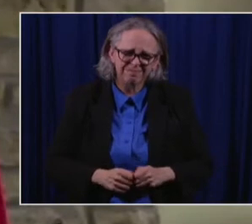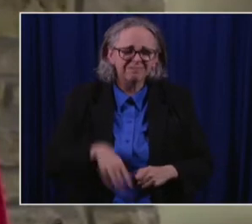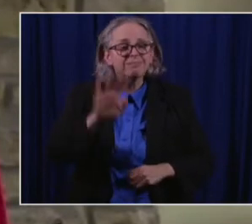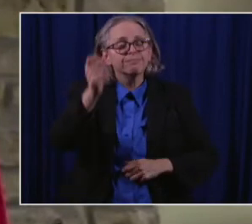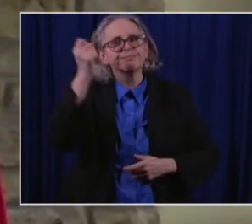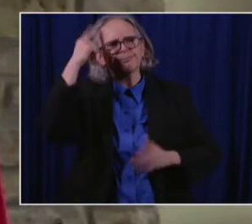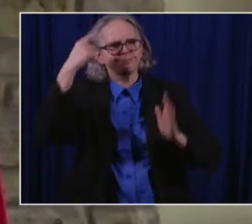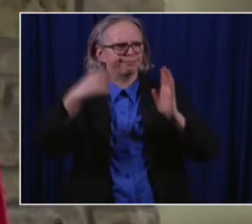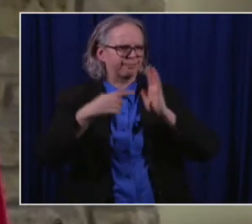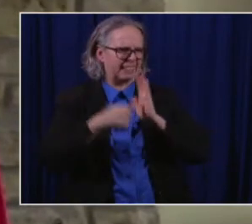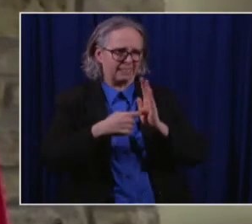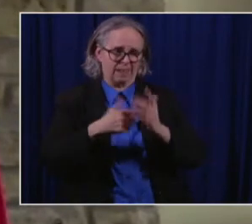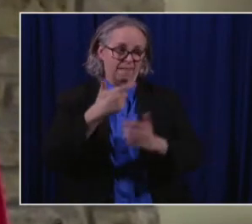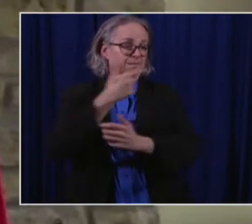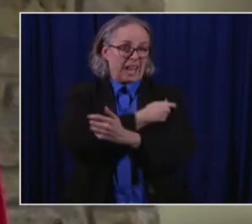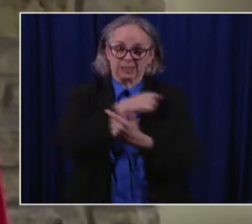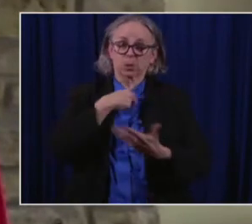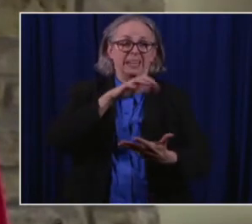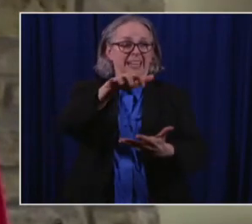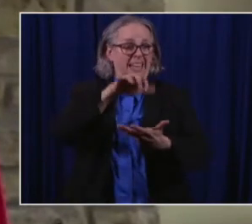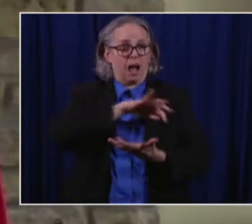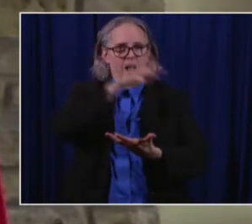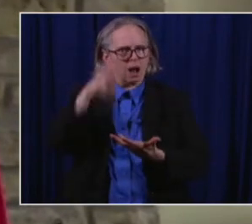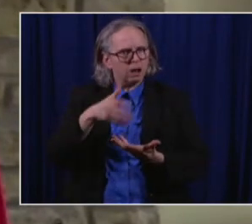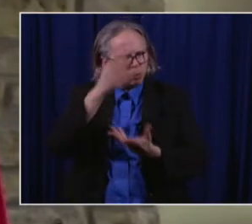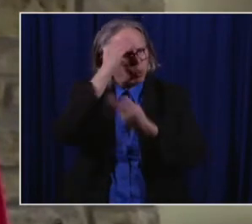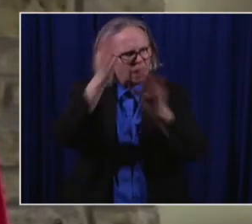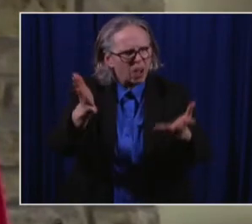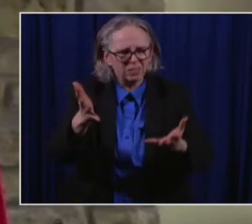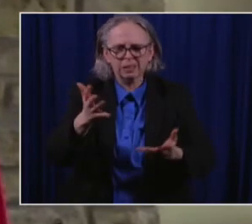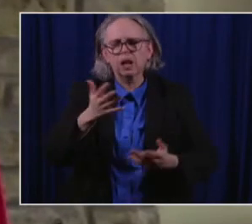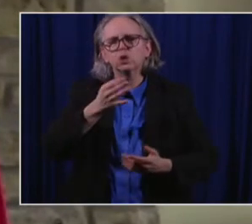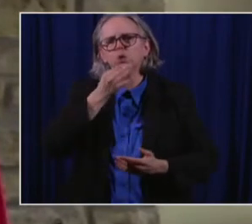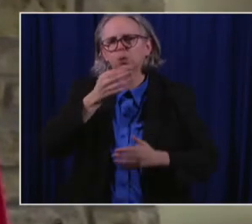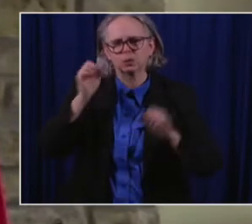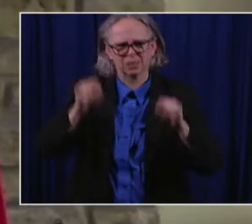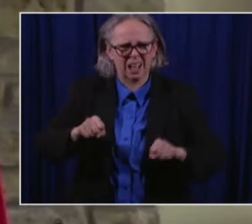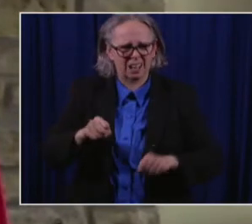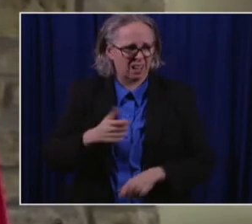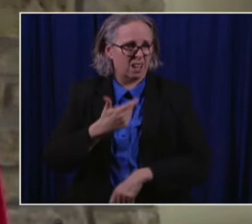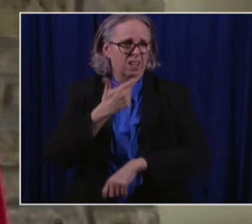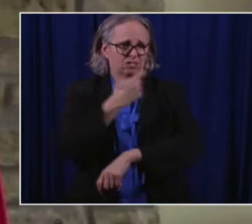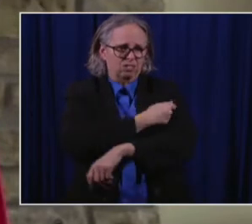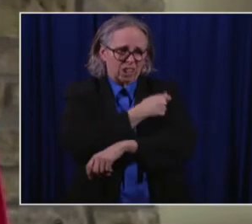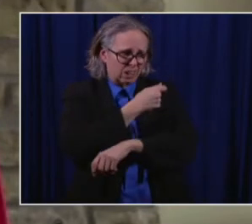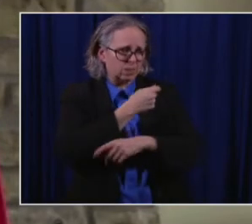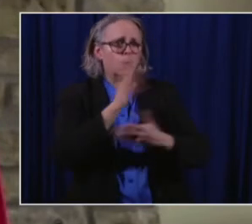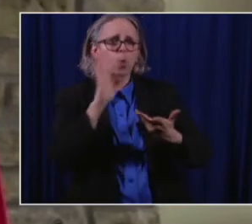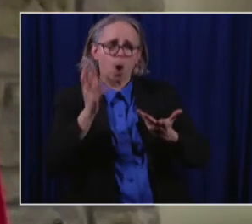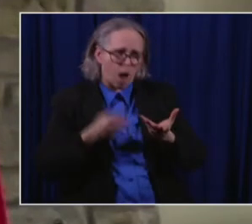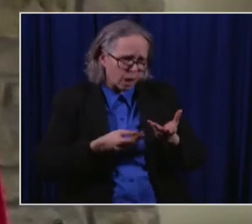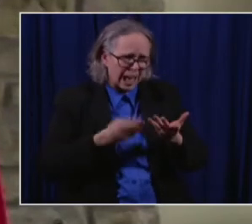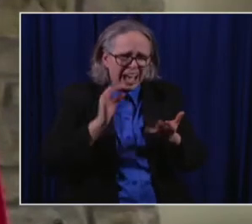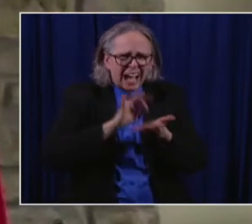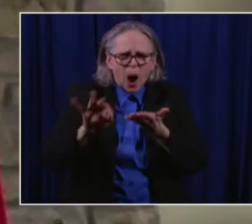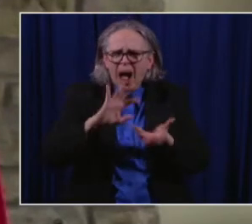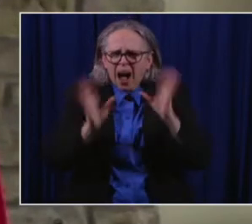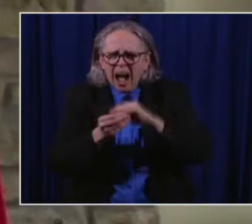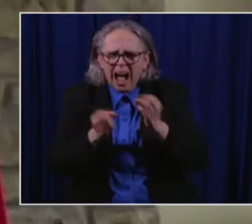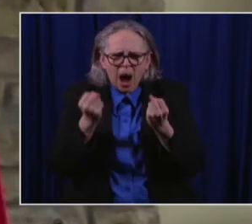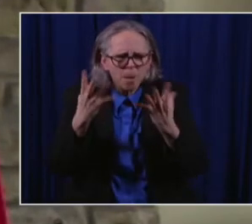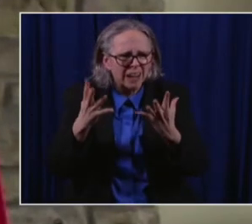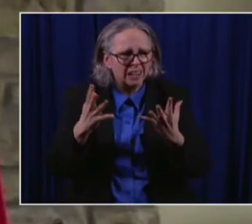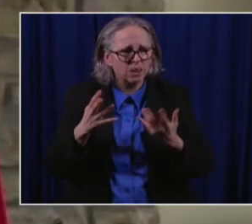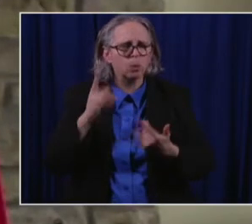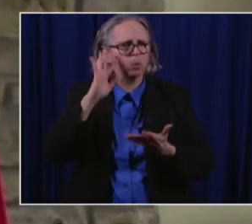in arms every day, and we're going to sure. Look, I mean, we'll be transparent. If there's something